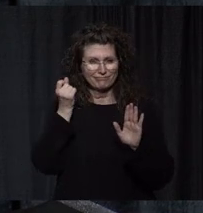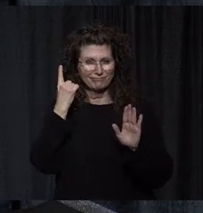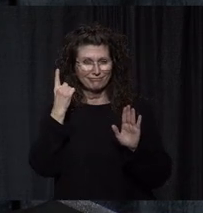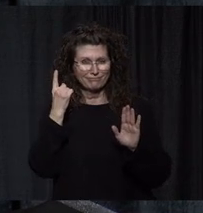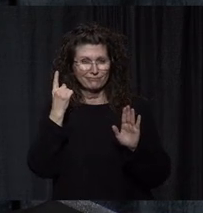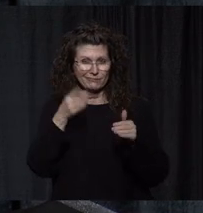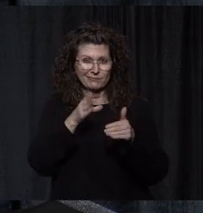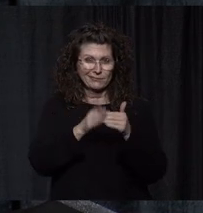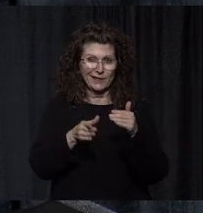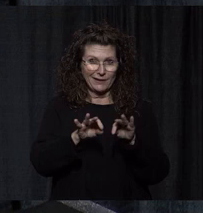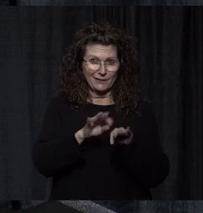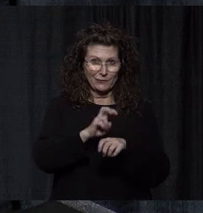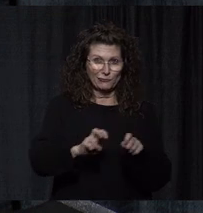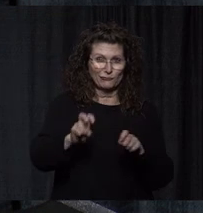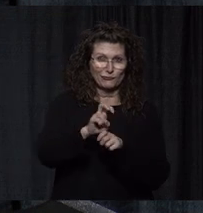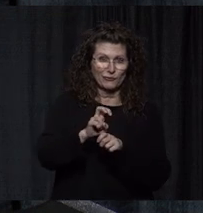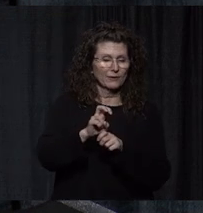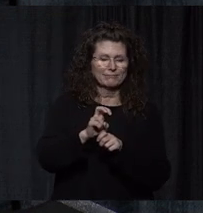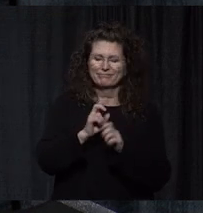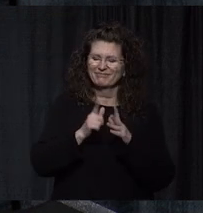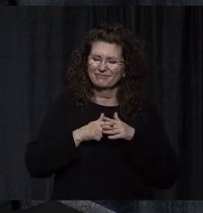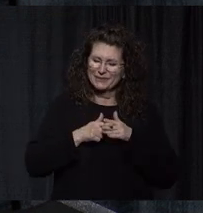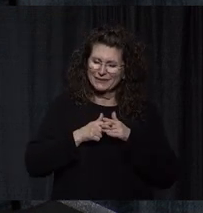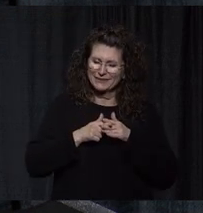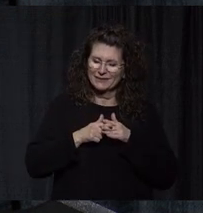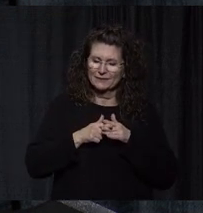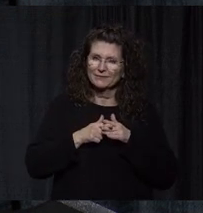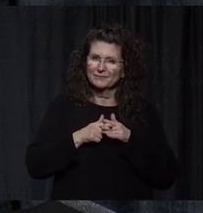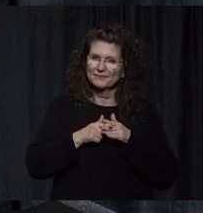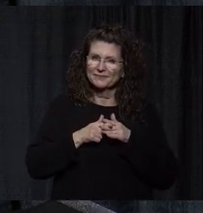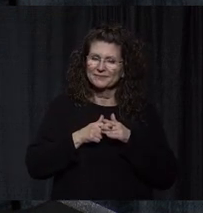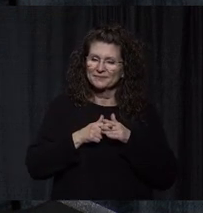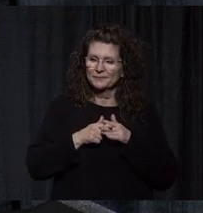journey. It really is only the beginning.